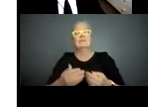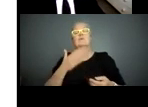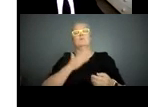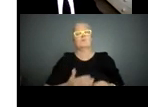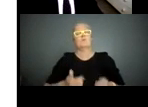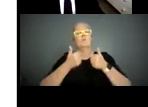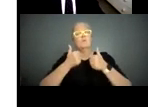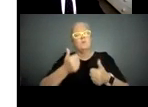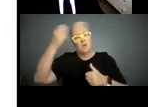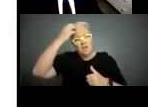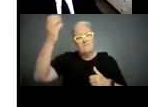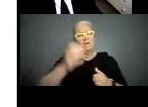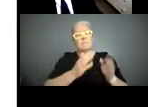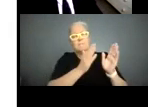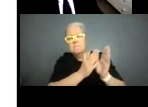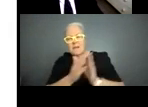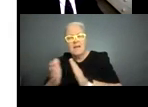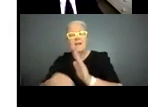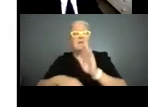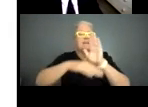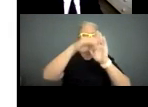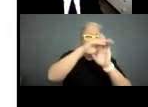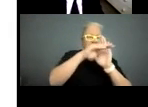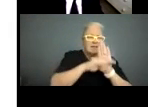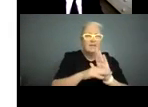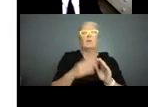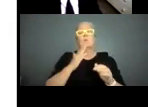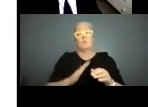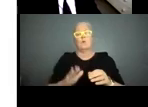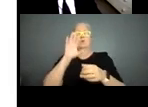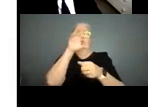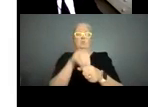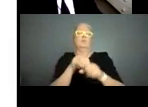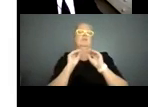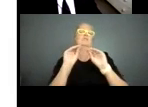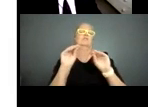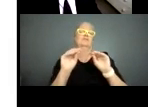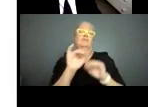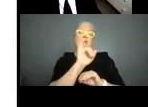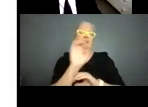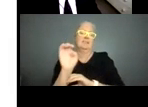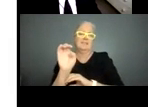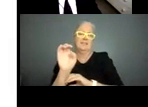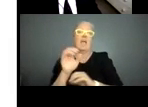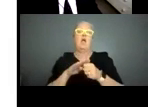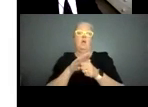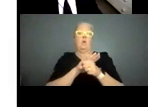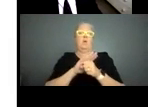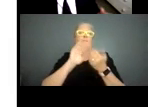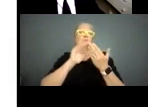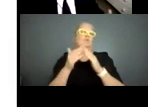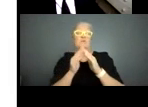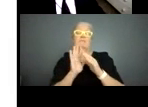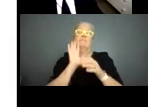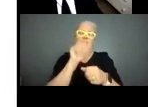government plans are aimed at inclusive education and much more involvement of the local community, because when the local